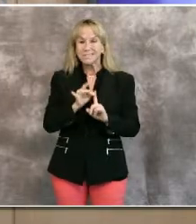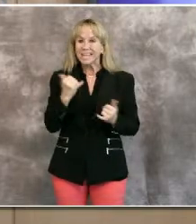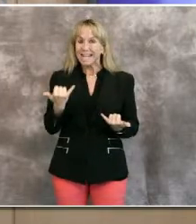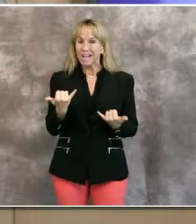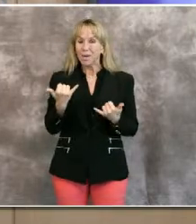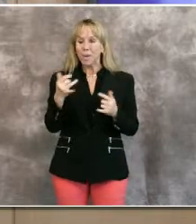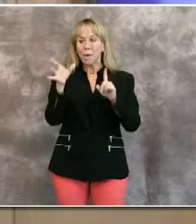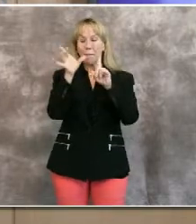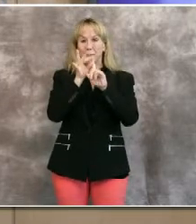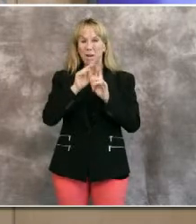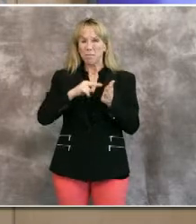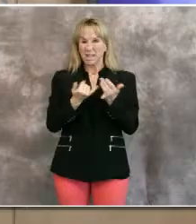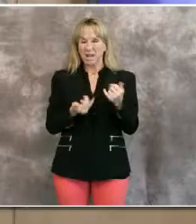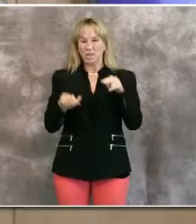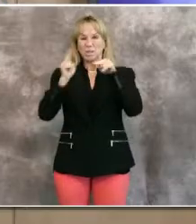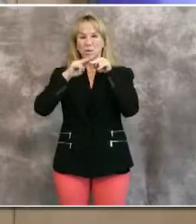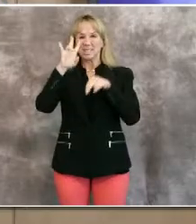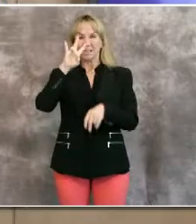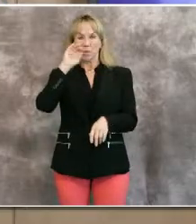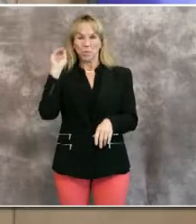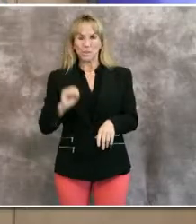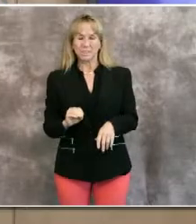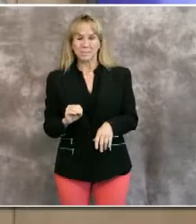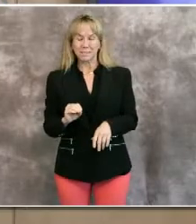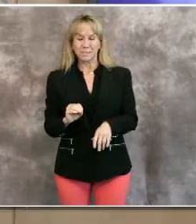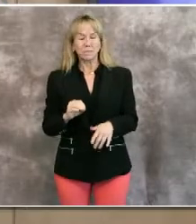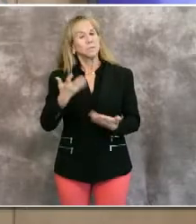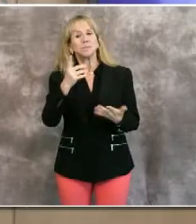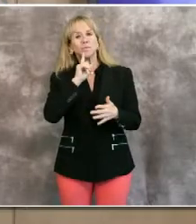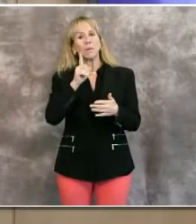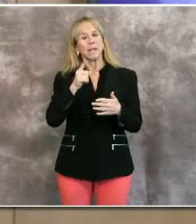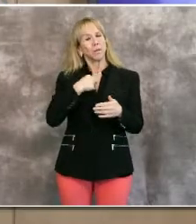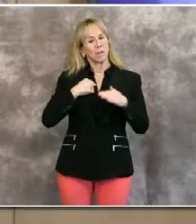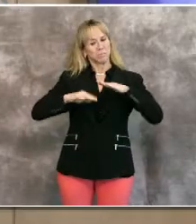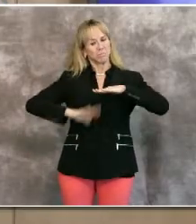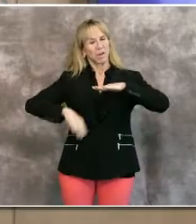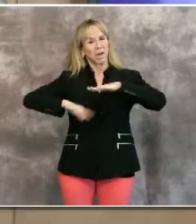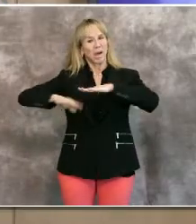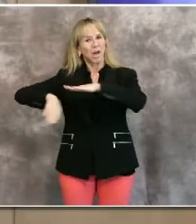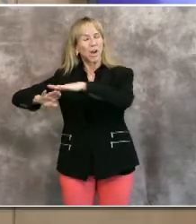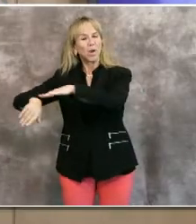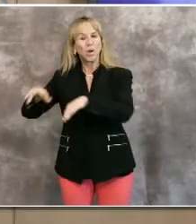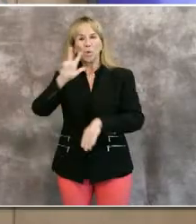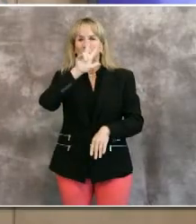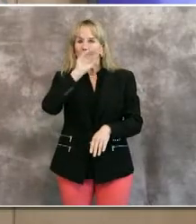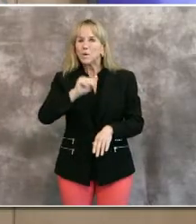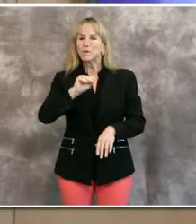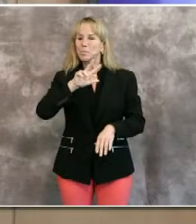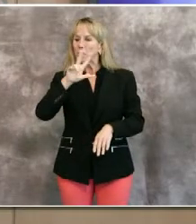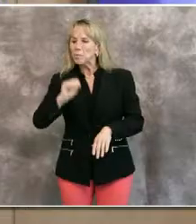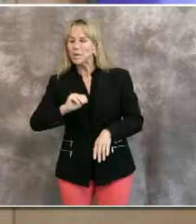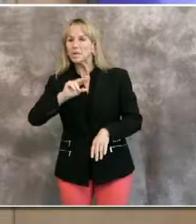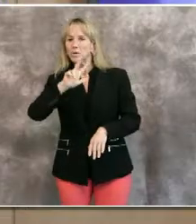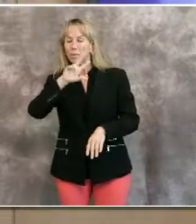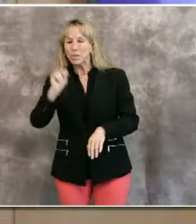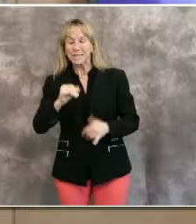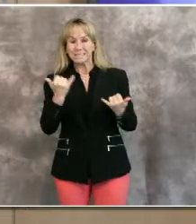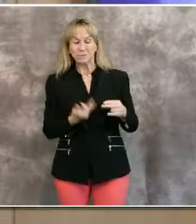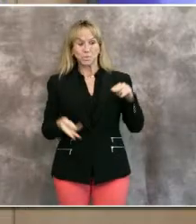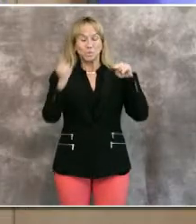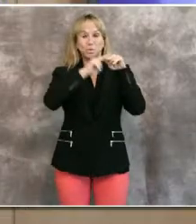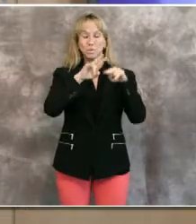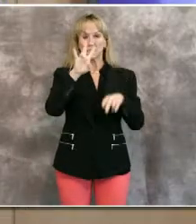7%. Now, we've been averaging slightly under 3%, so you can see that this rate going